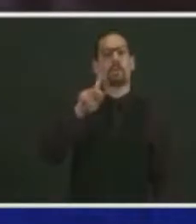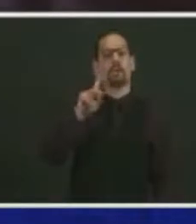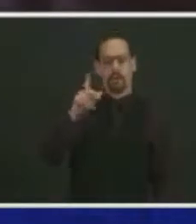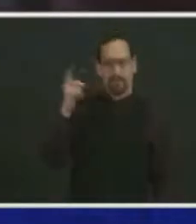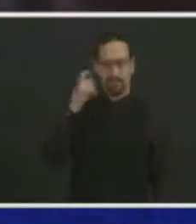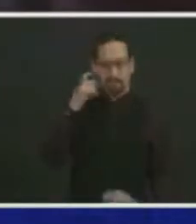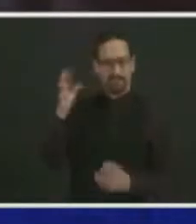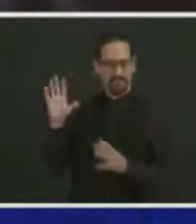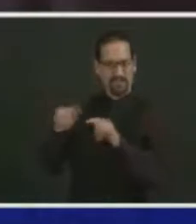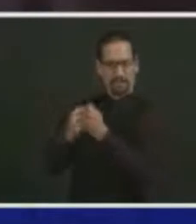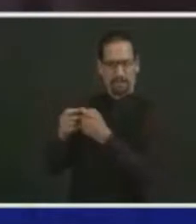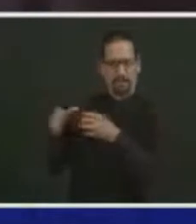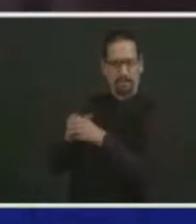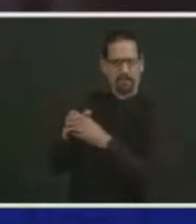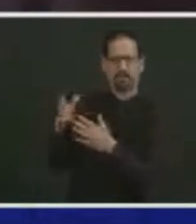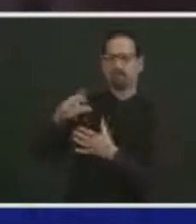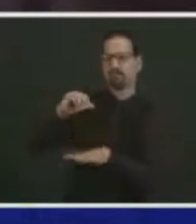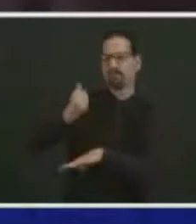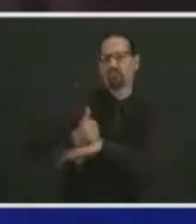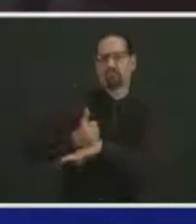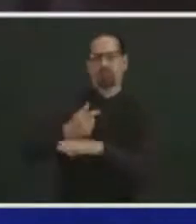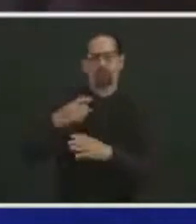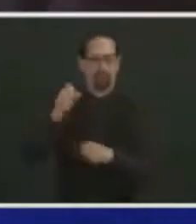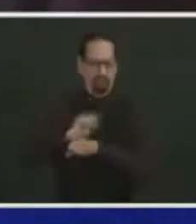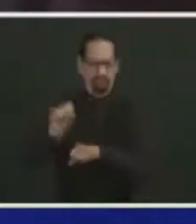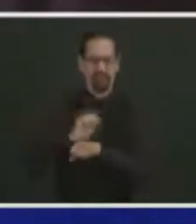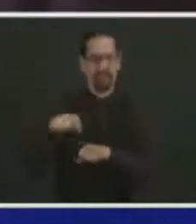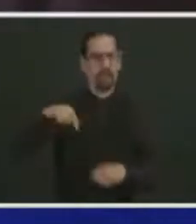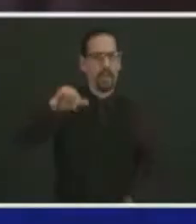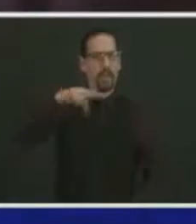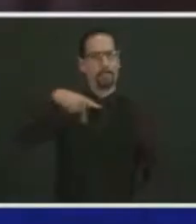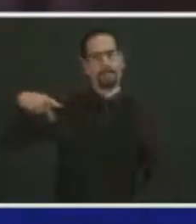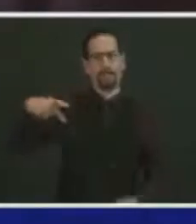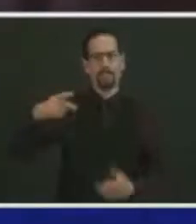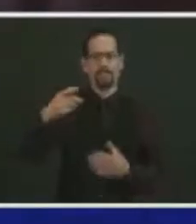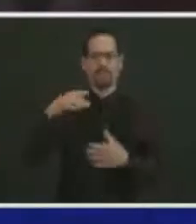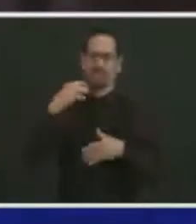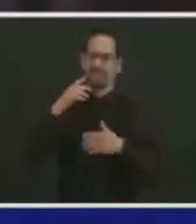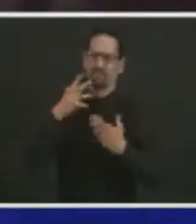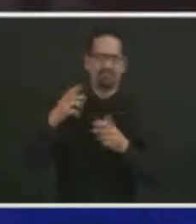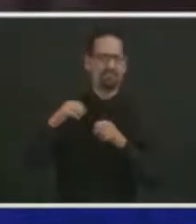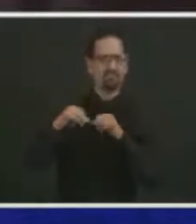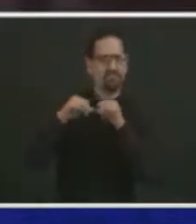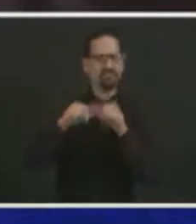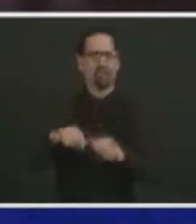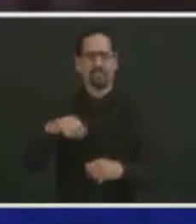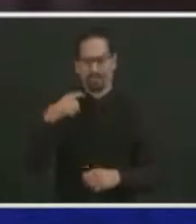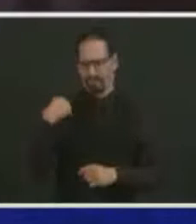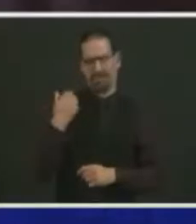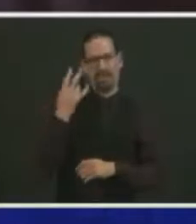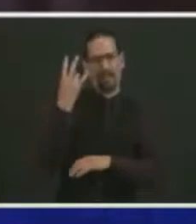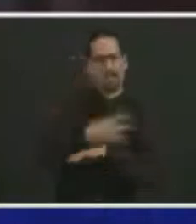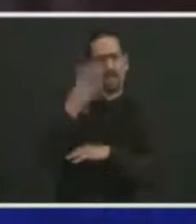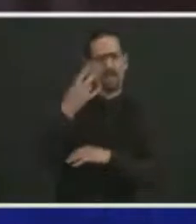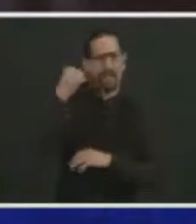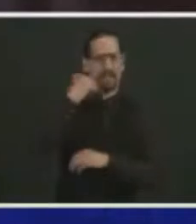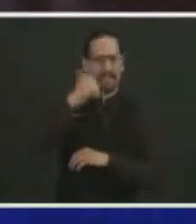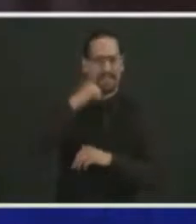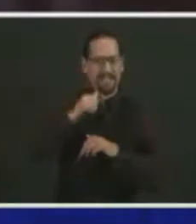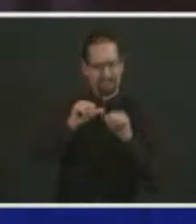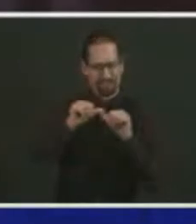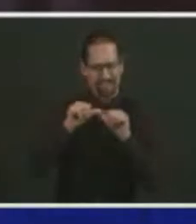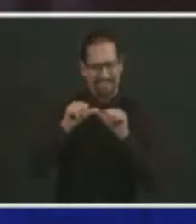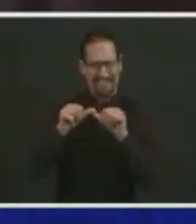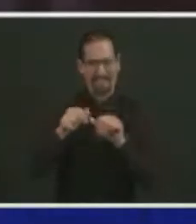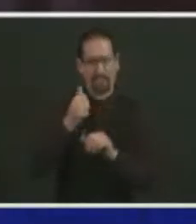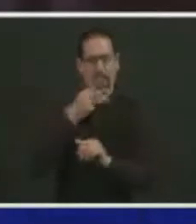any detailed questions, he and his team have worked 7 days a week for months to make sure that we could have this app for the people of Rhode